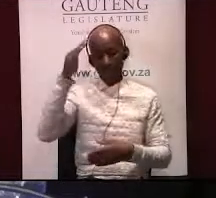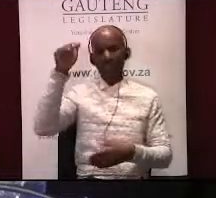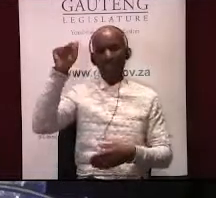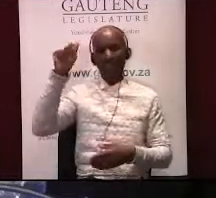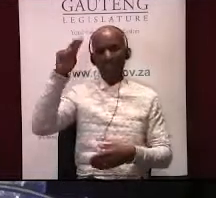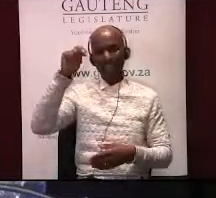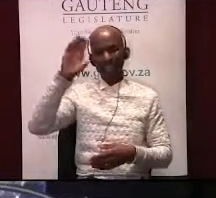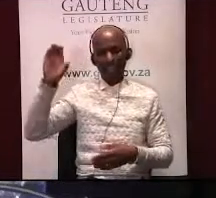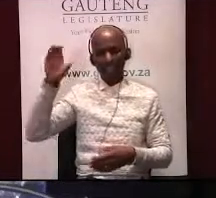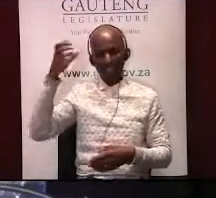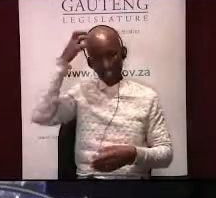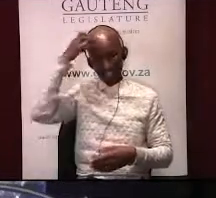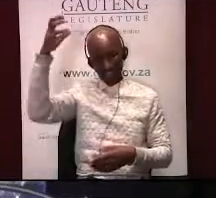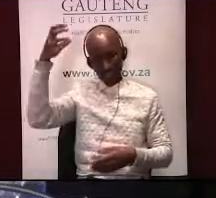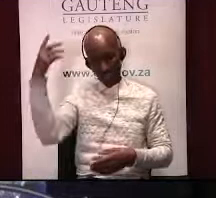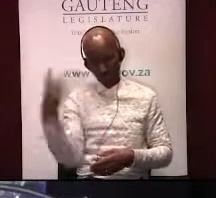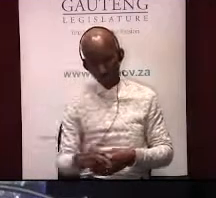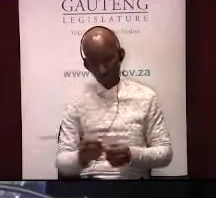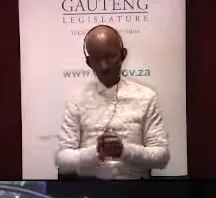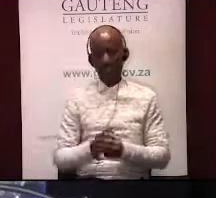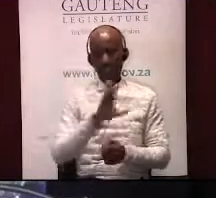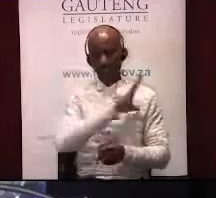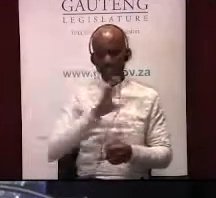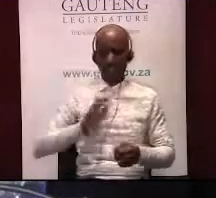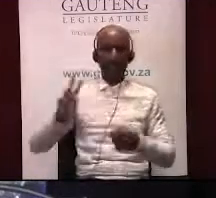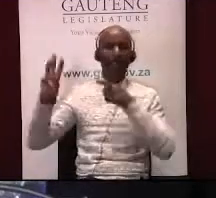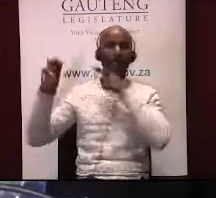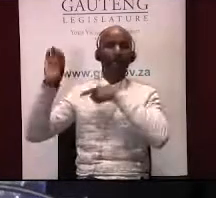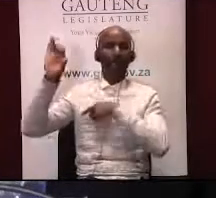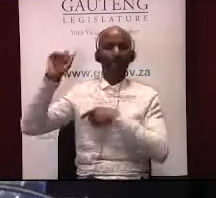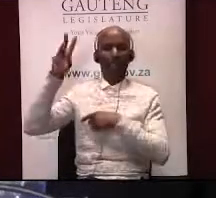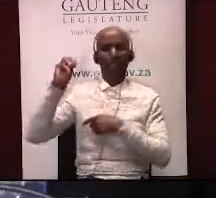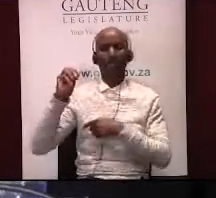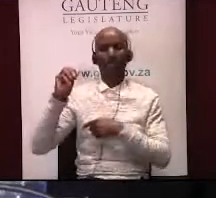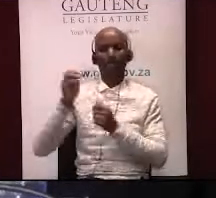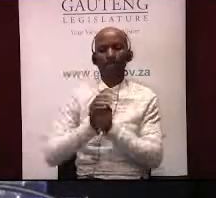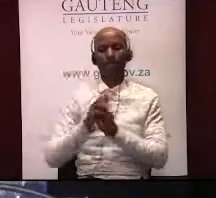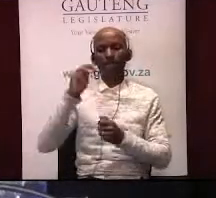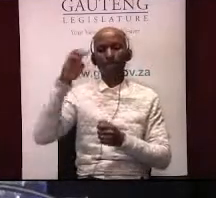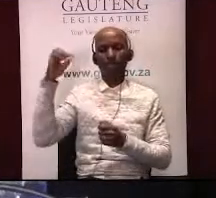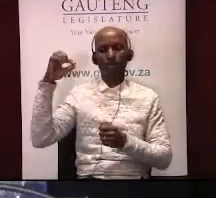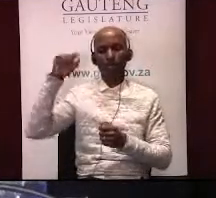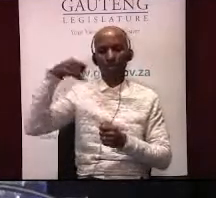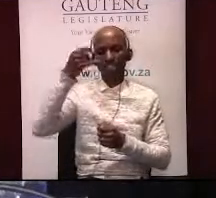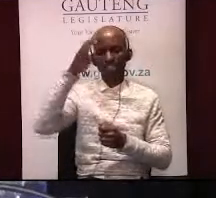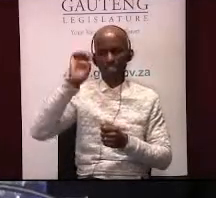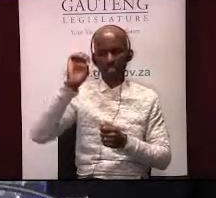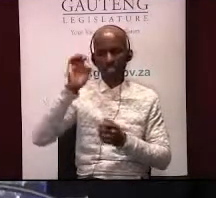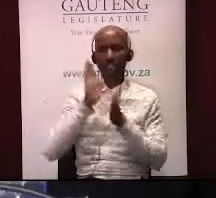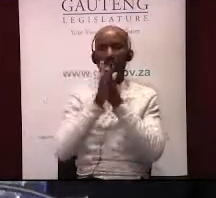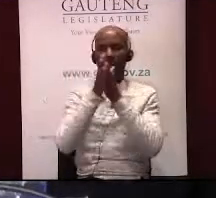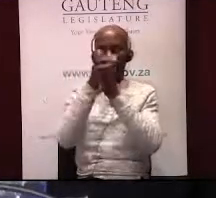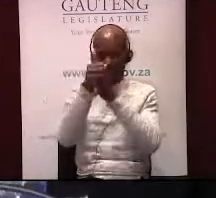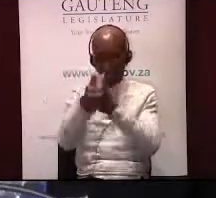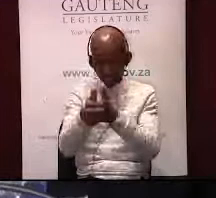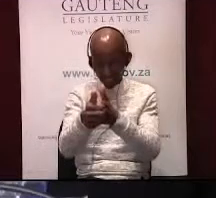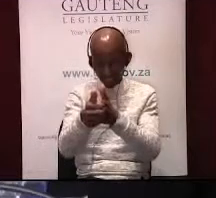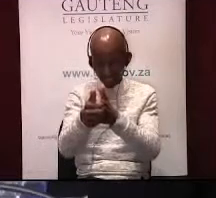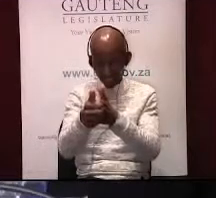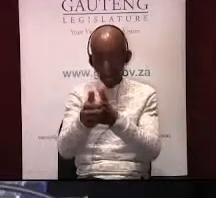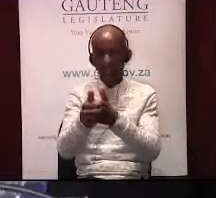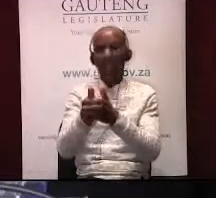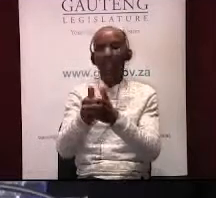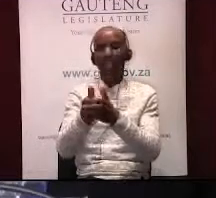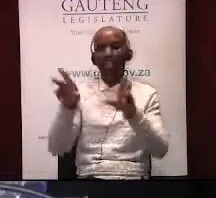Chief Whip, Councillor Miriam Mohoje, the head of Department of